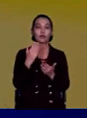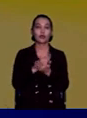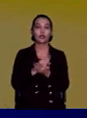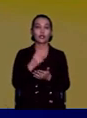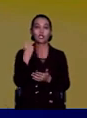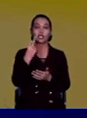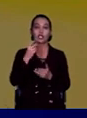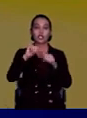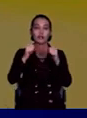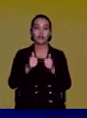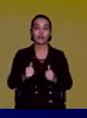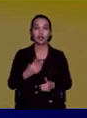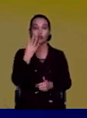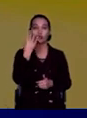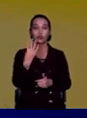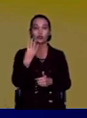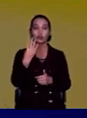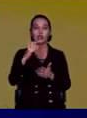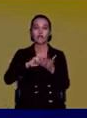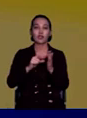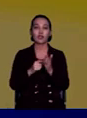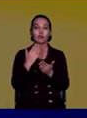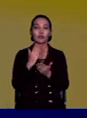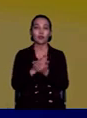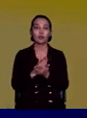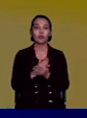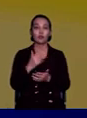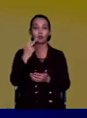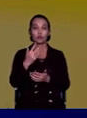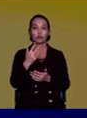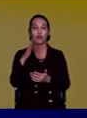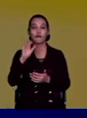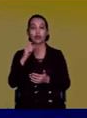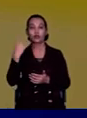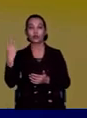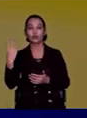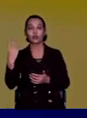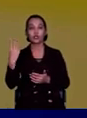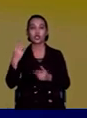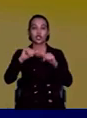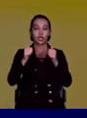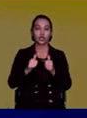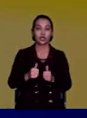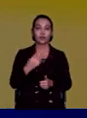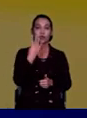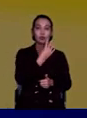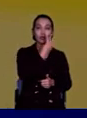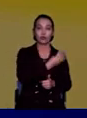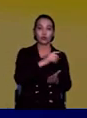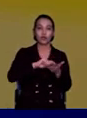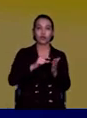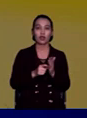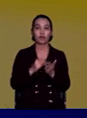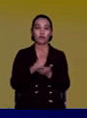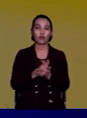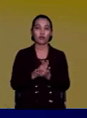ko'rib turganingizdek 4, 3-chi, 4-chi shakllarimizda ham 4 tadan kvadratlar joylashgan. Demak,